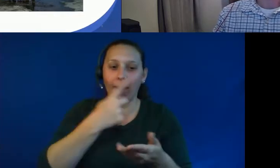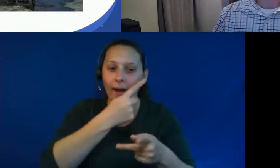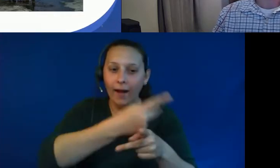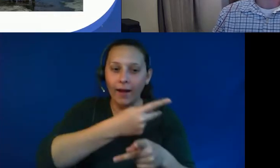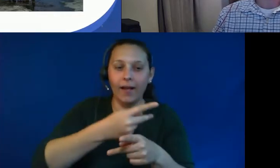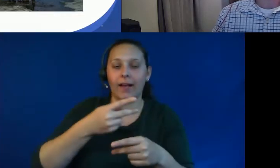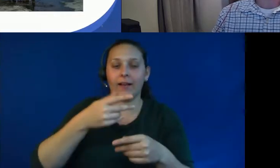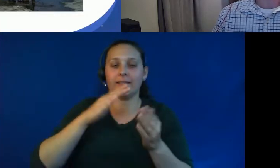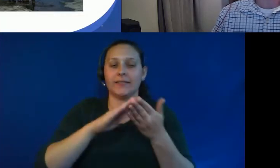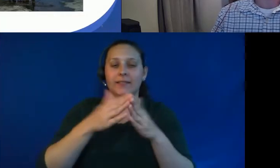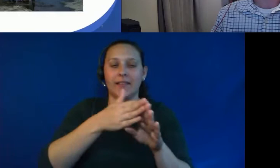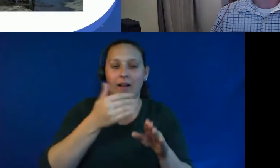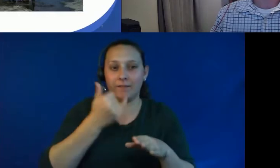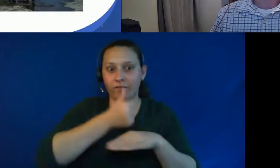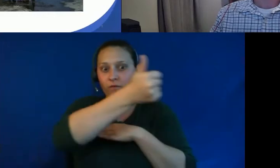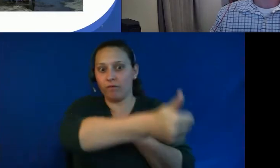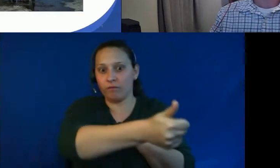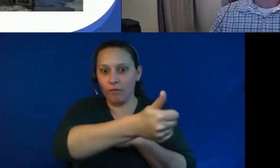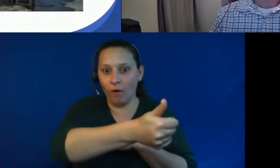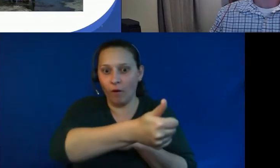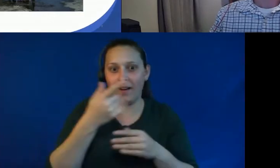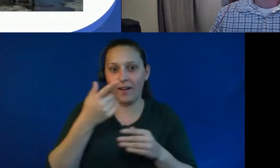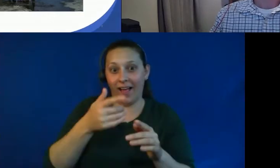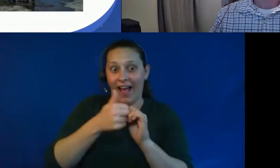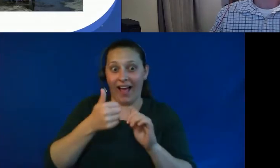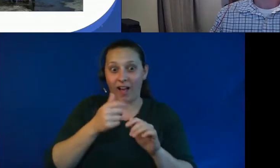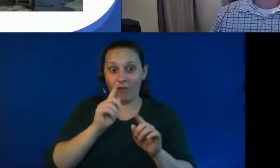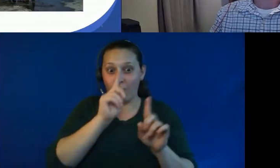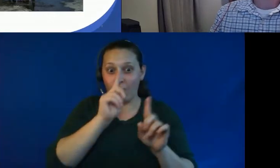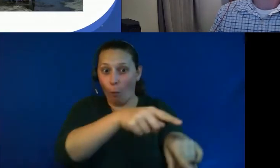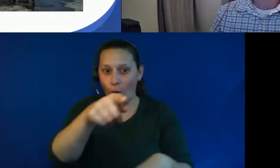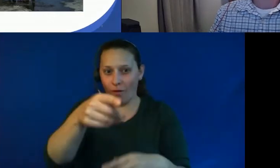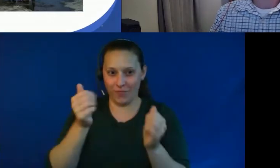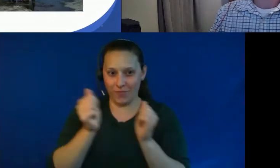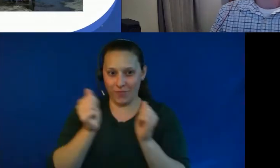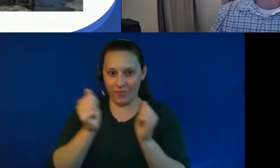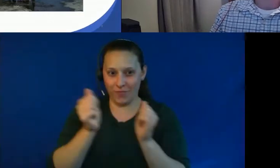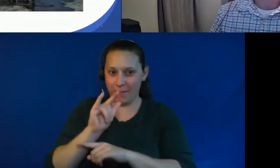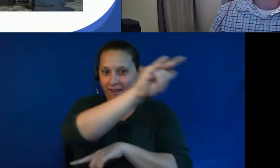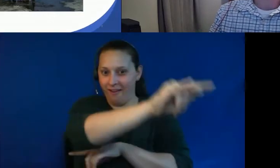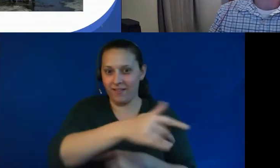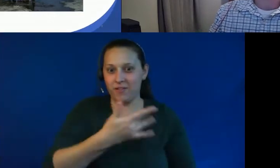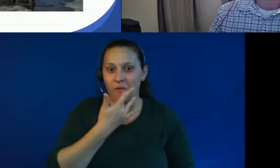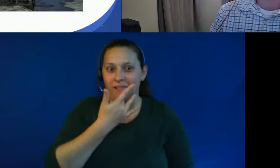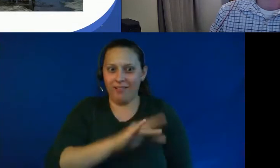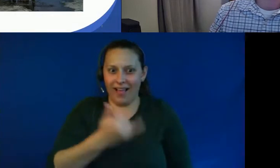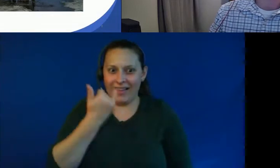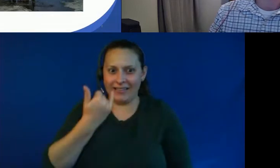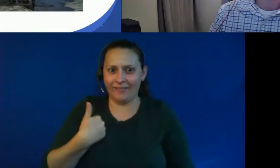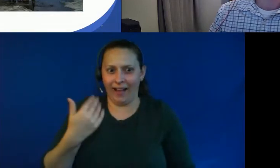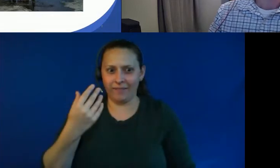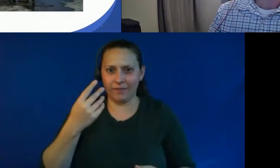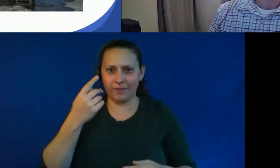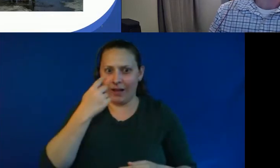were only accessible by bush plane. The patients he saw were lucky if they had an optometrist visit even just once a